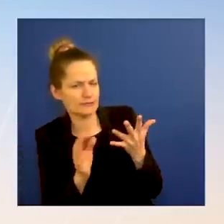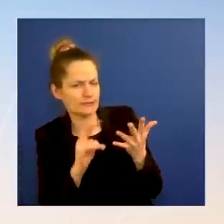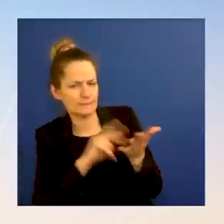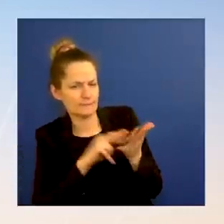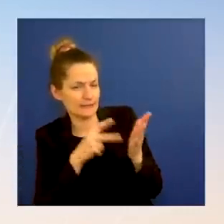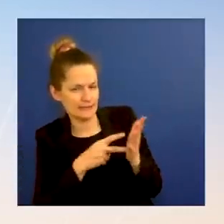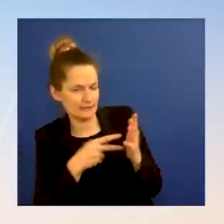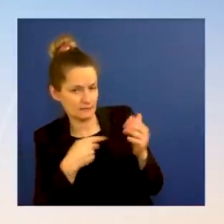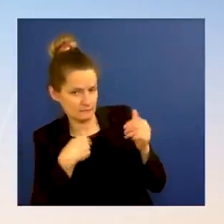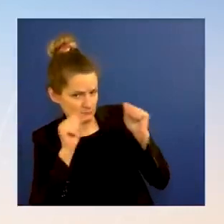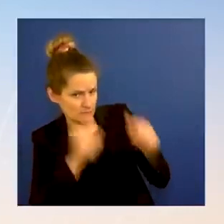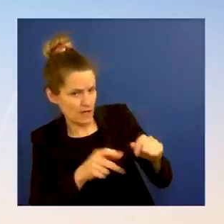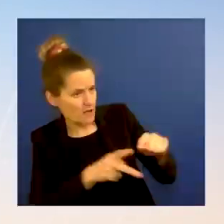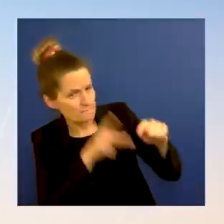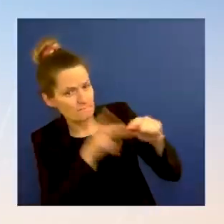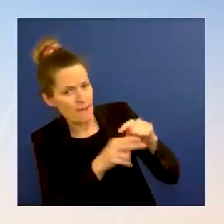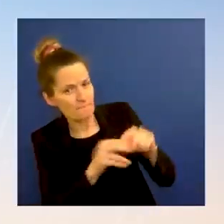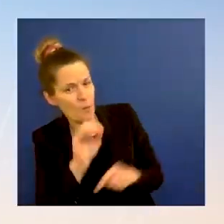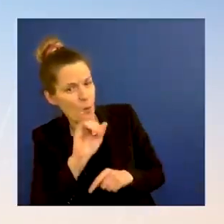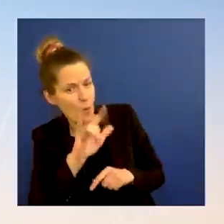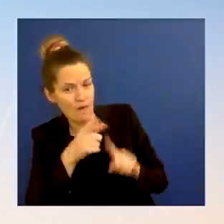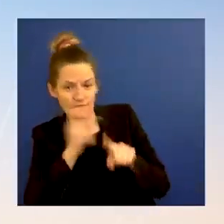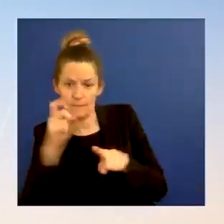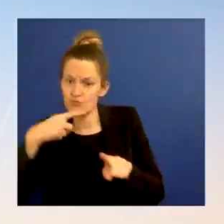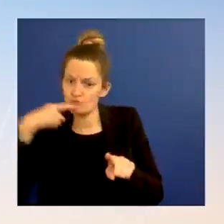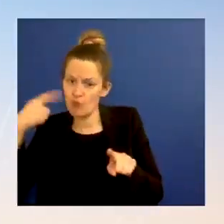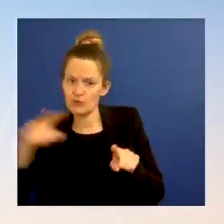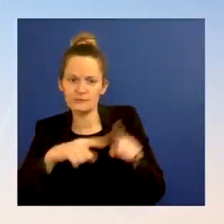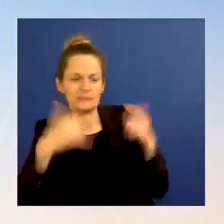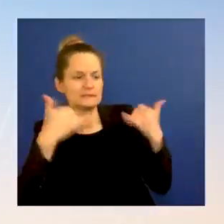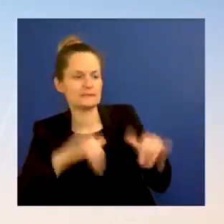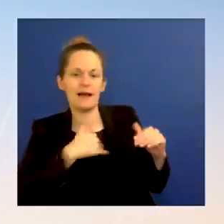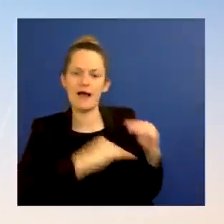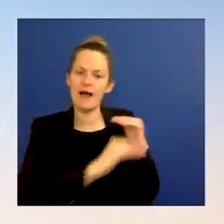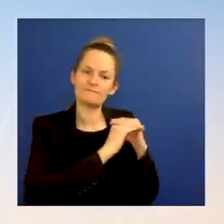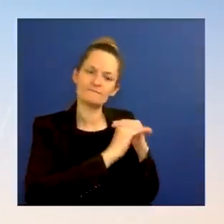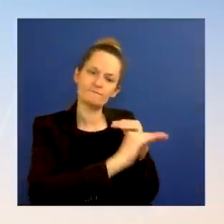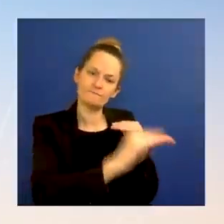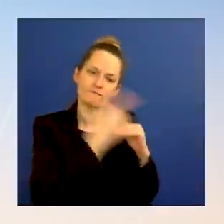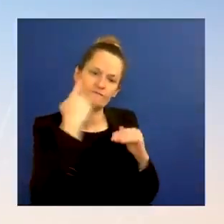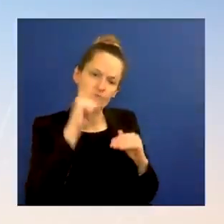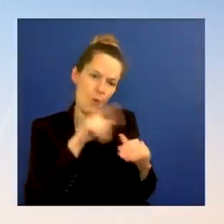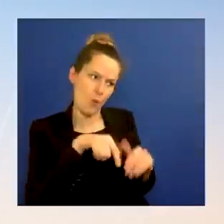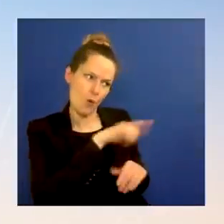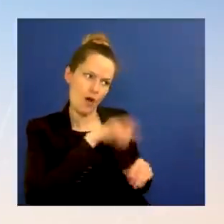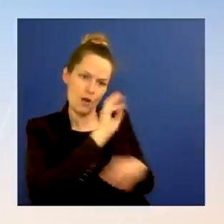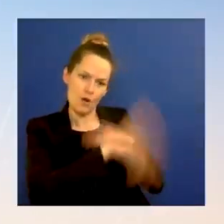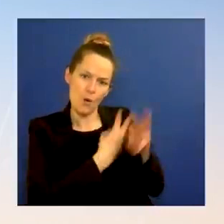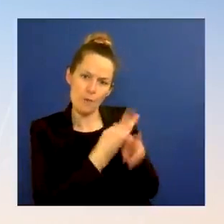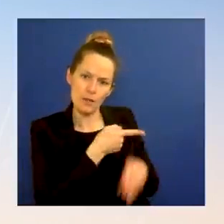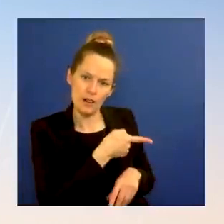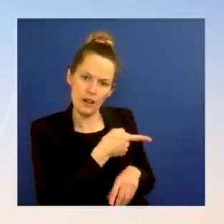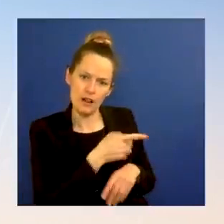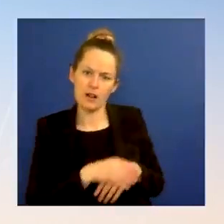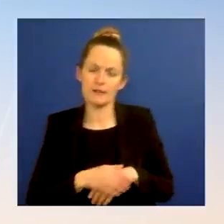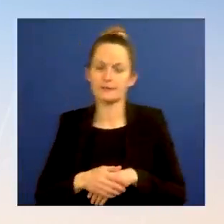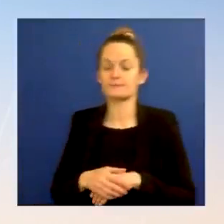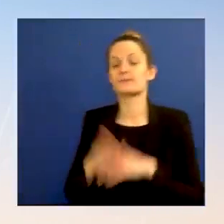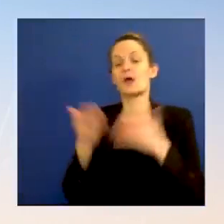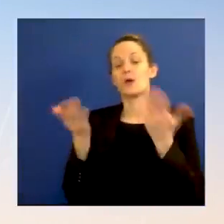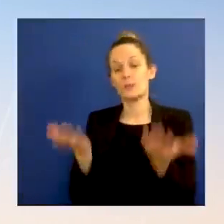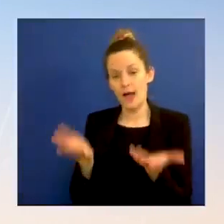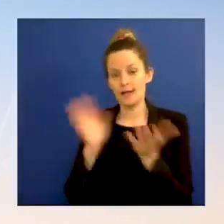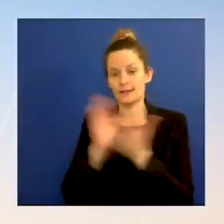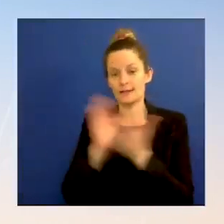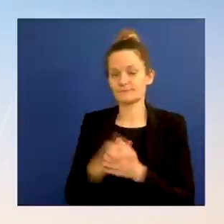in detail that are under review right now? Well, there are both international and domestic options. I'm not going to get into too much